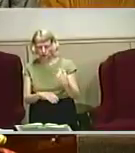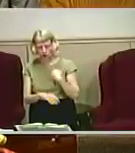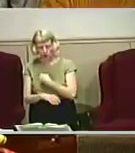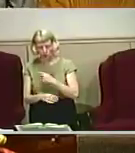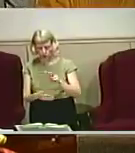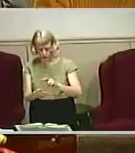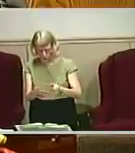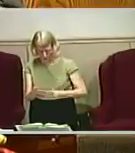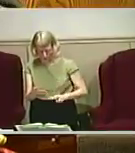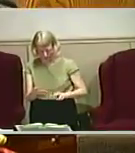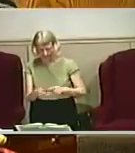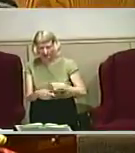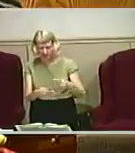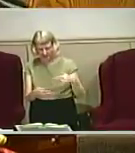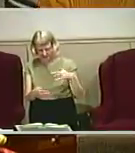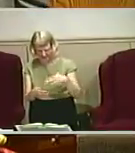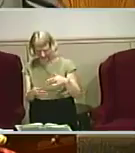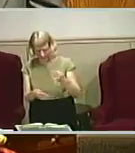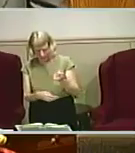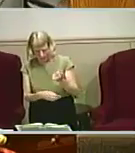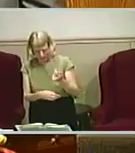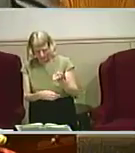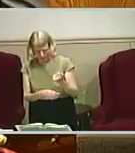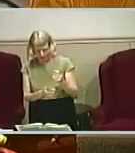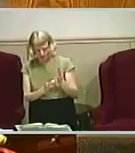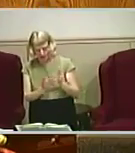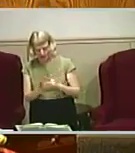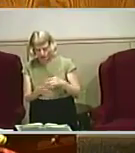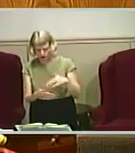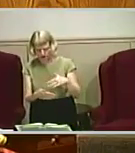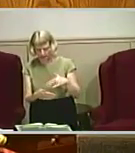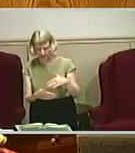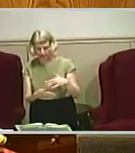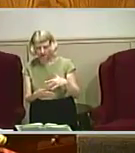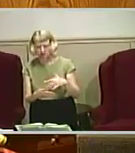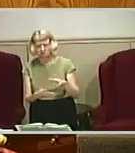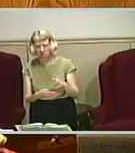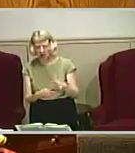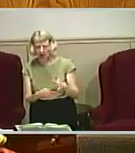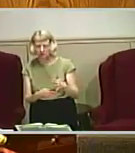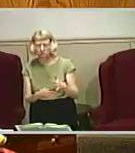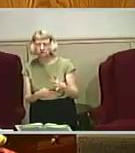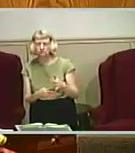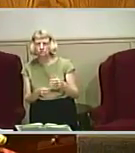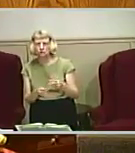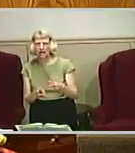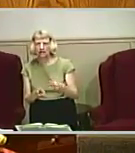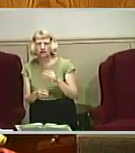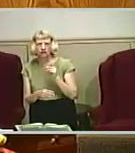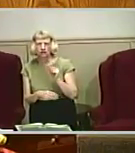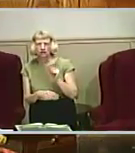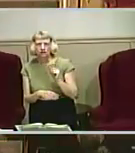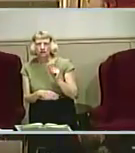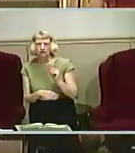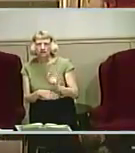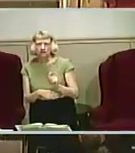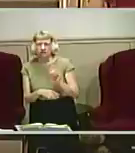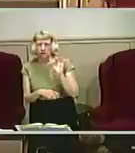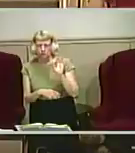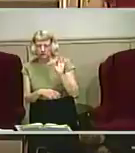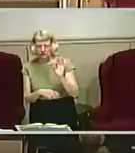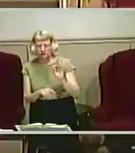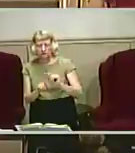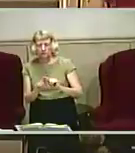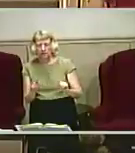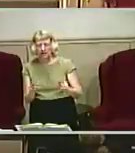read them, and then we'll study them out, just a little bit of a Bible study kind of way, not necessarily preaching,